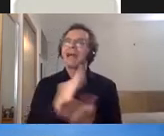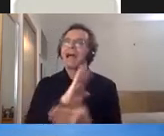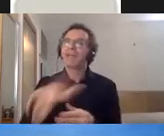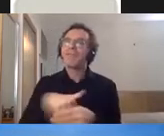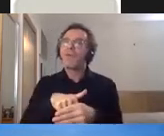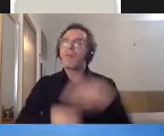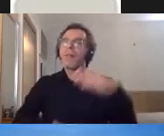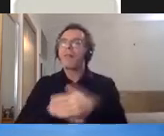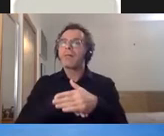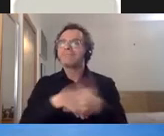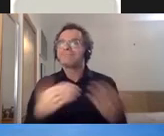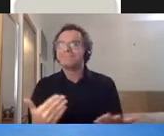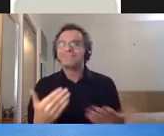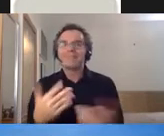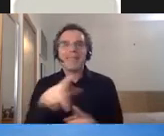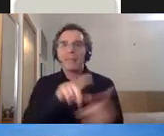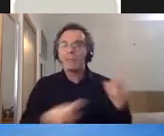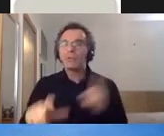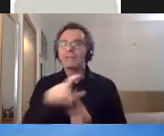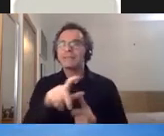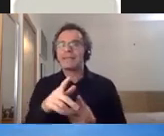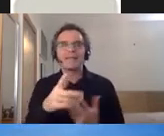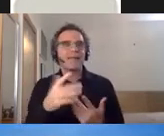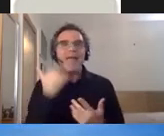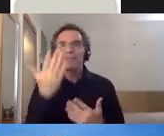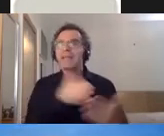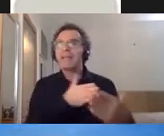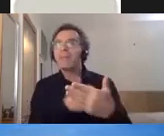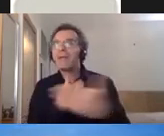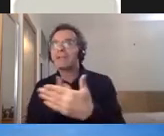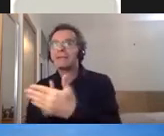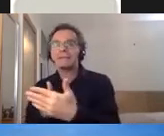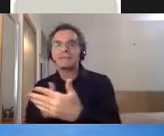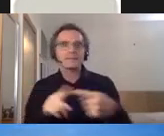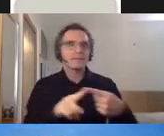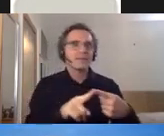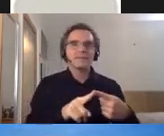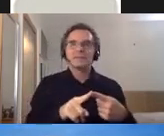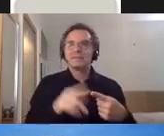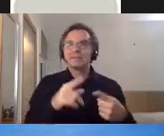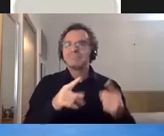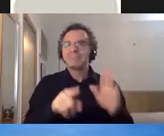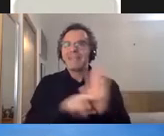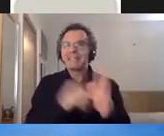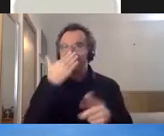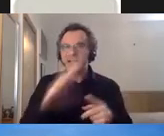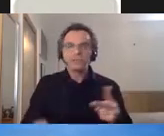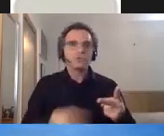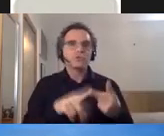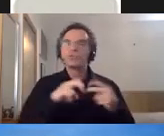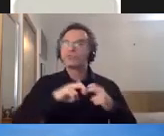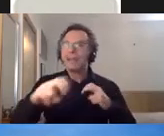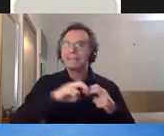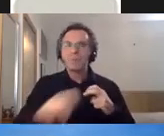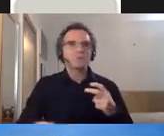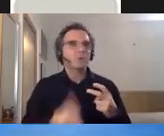school community and faced a number of daily barriers, including prejudicial attitudes, inadequate transport facilities,